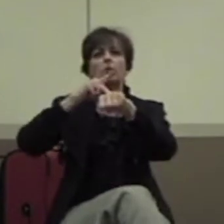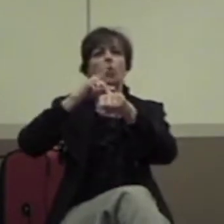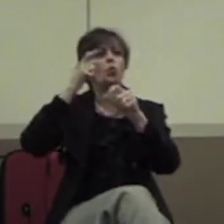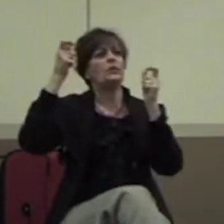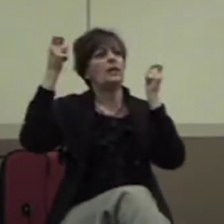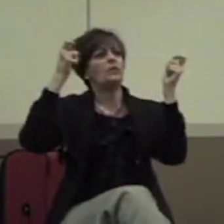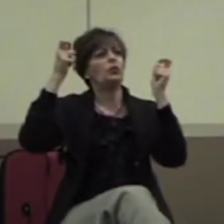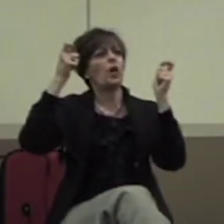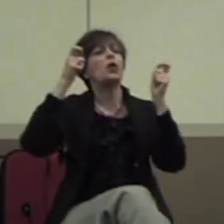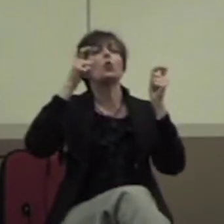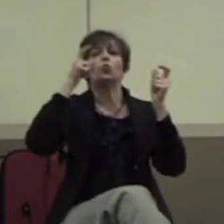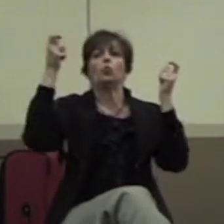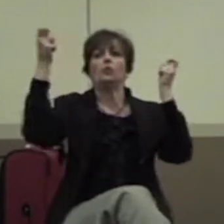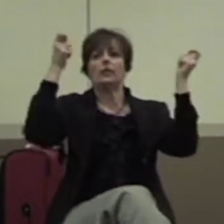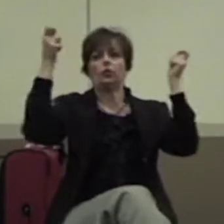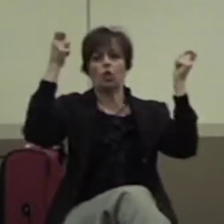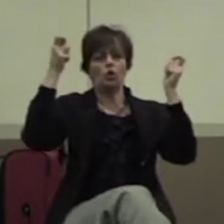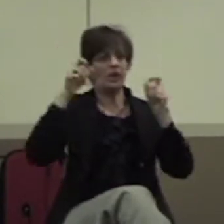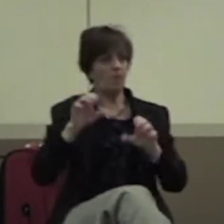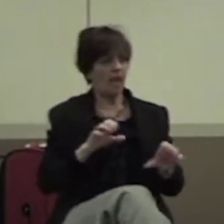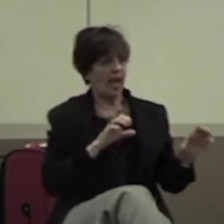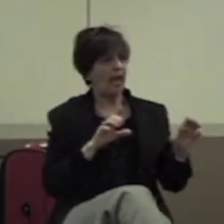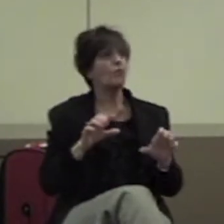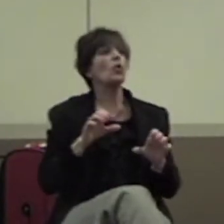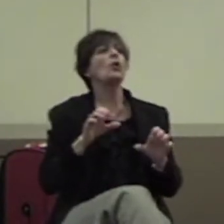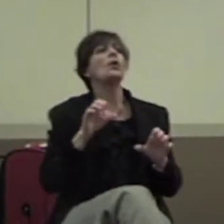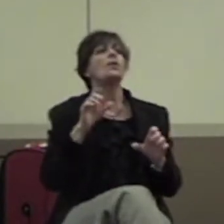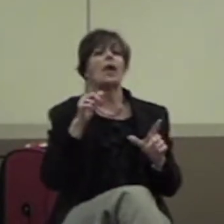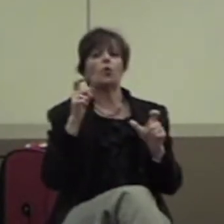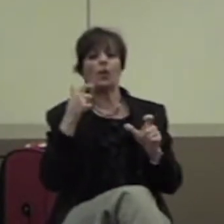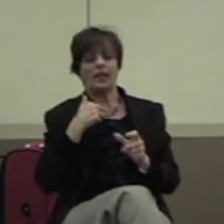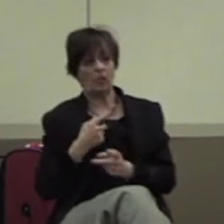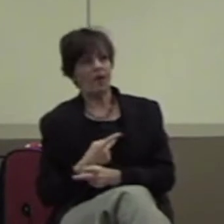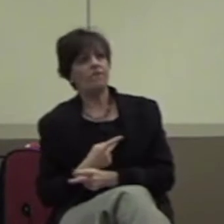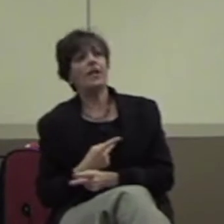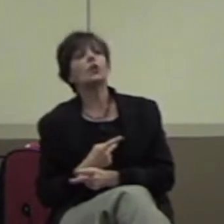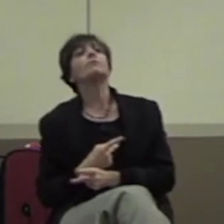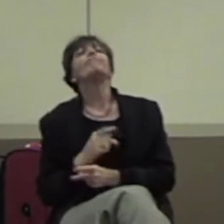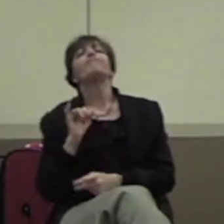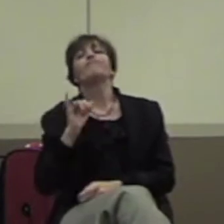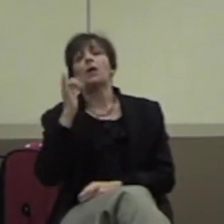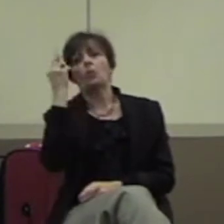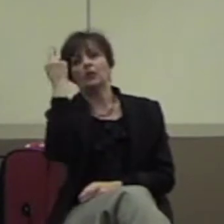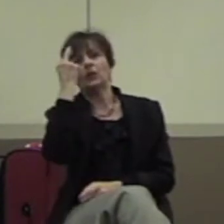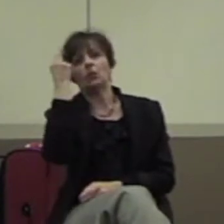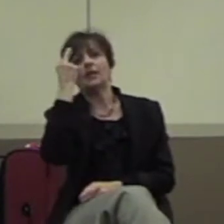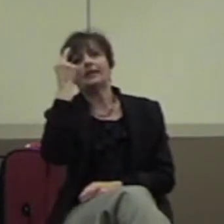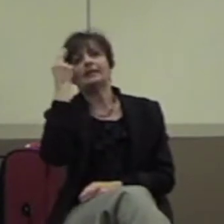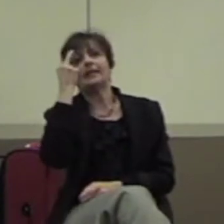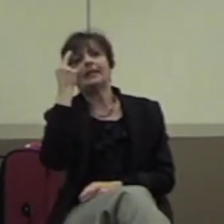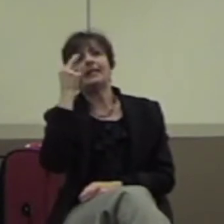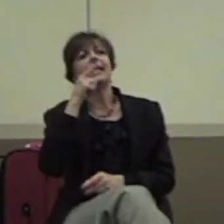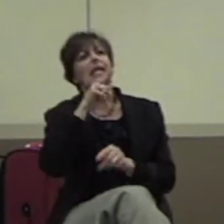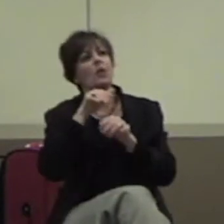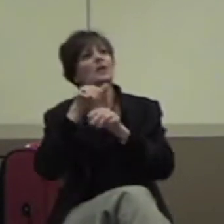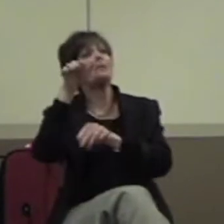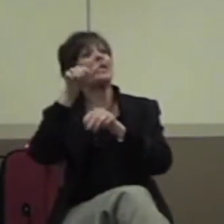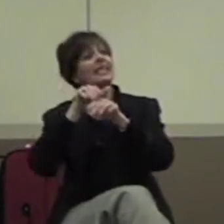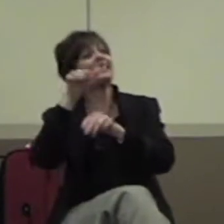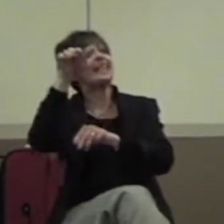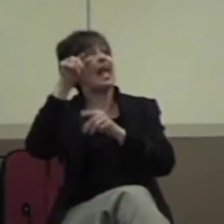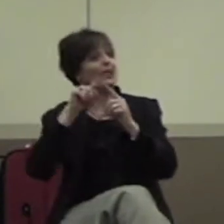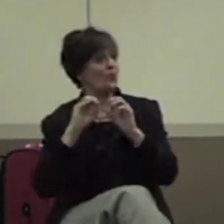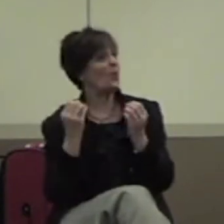to be the administrator in charge of behavior, which very quickly we figured out was the reason he was getting sent to